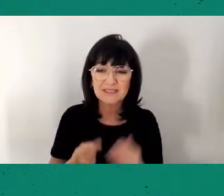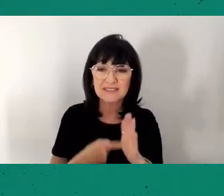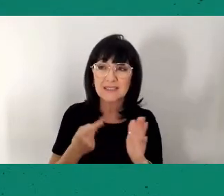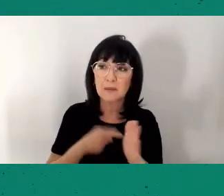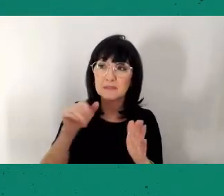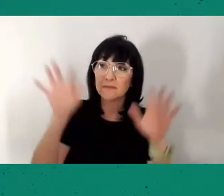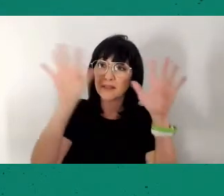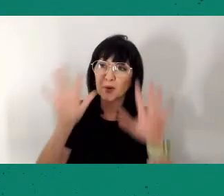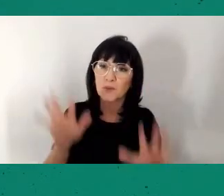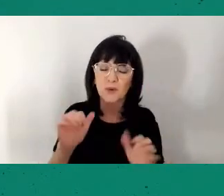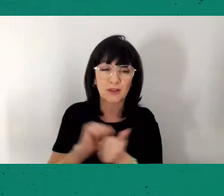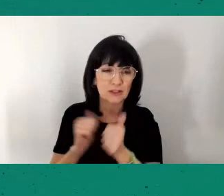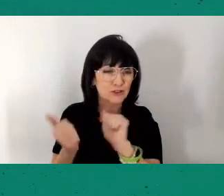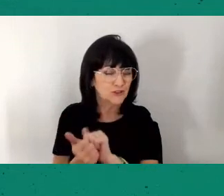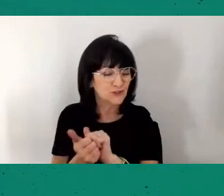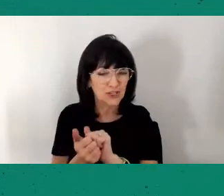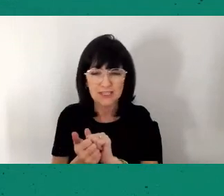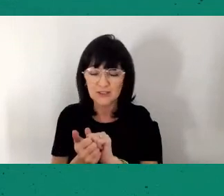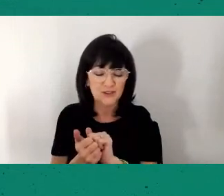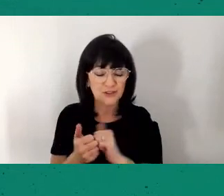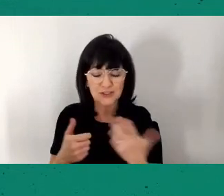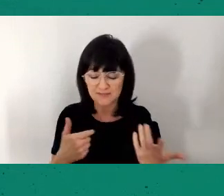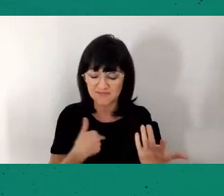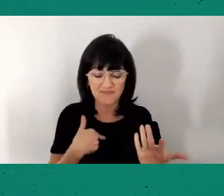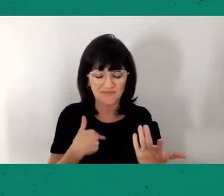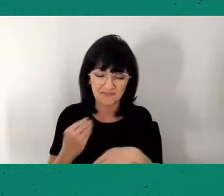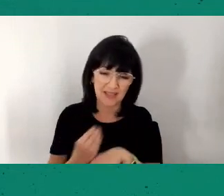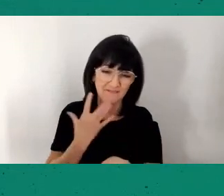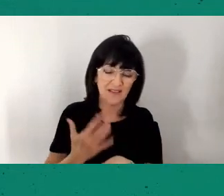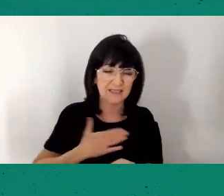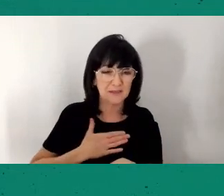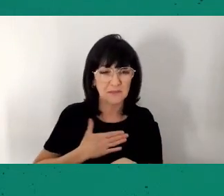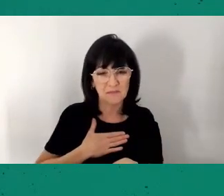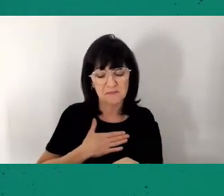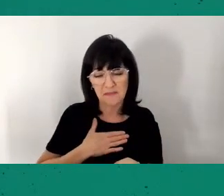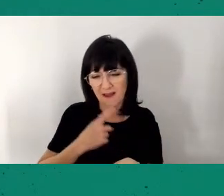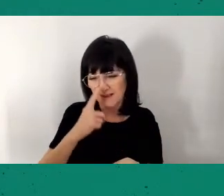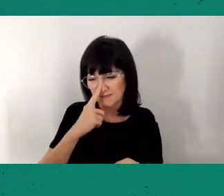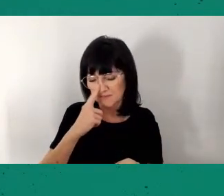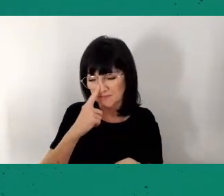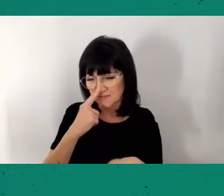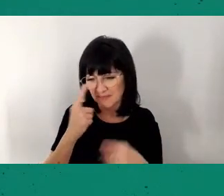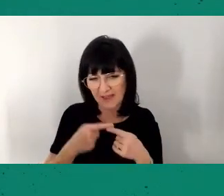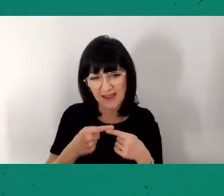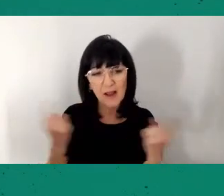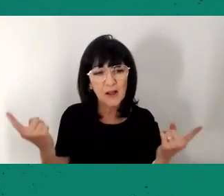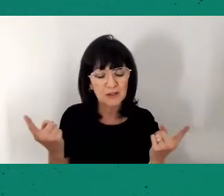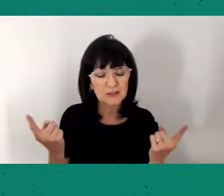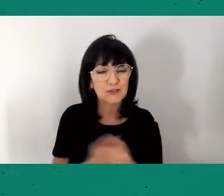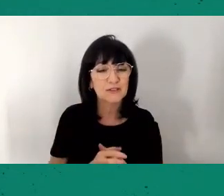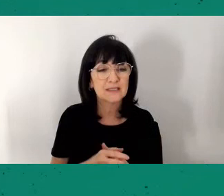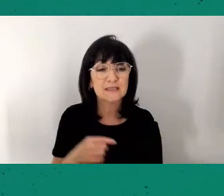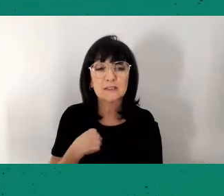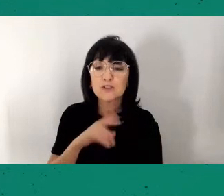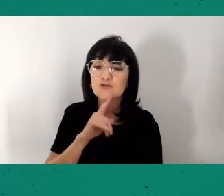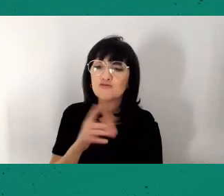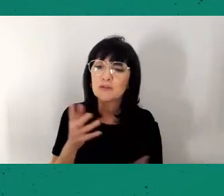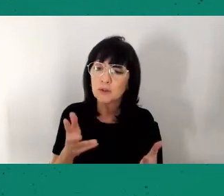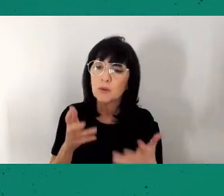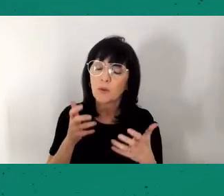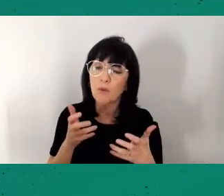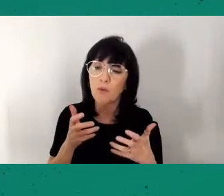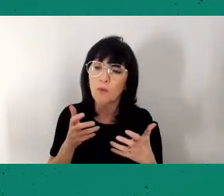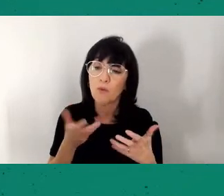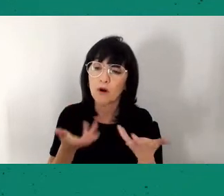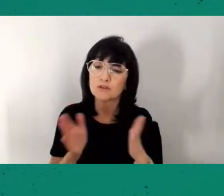wonderful little allergies get into play. I just really want to ask